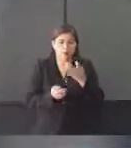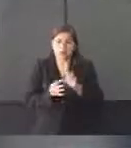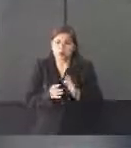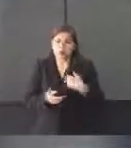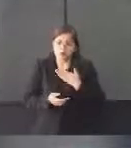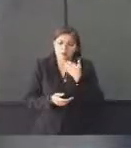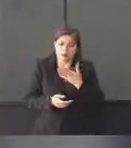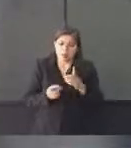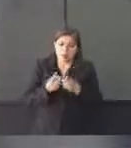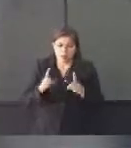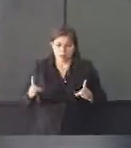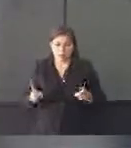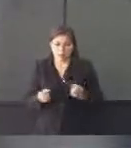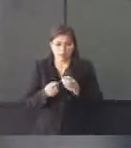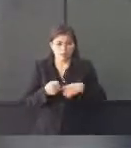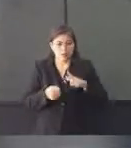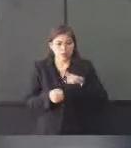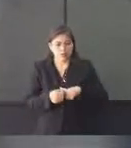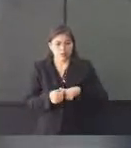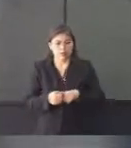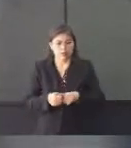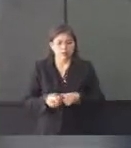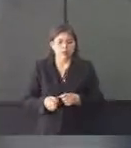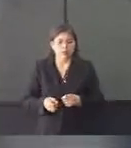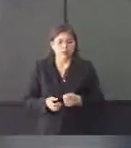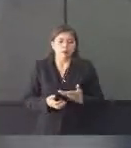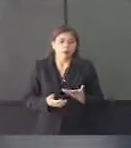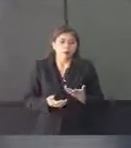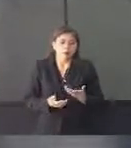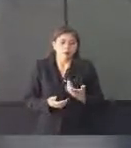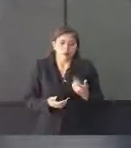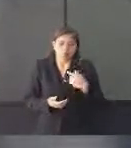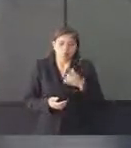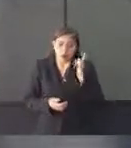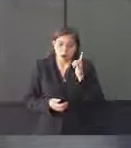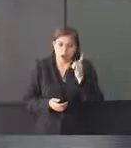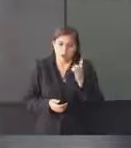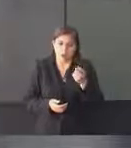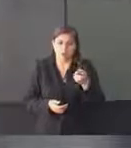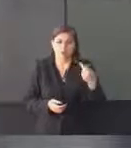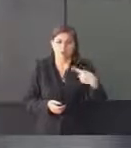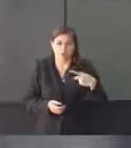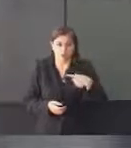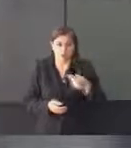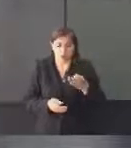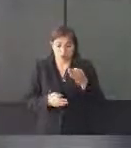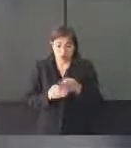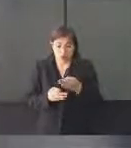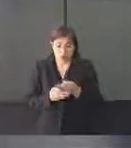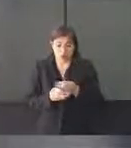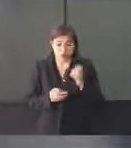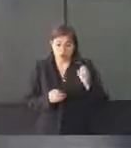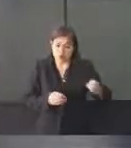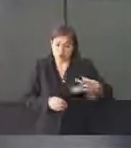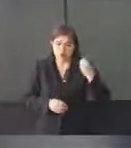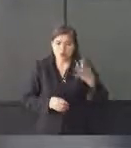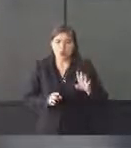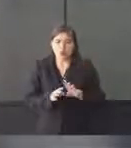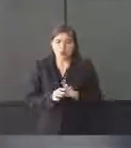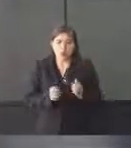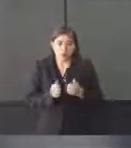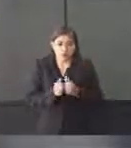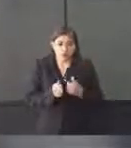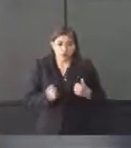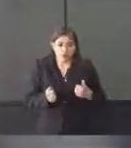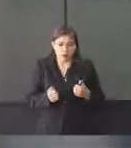and also achieve the full development of society. So we hope that today's panel is not seen as an